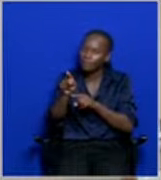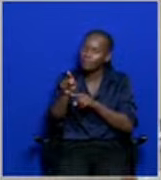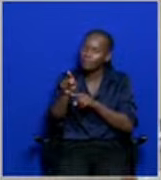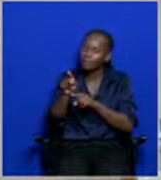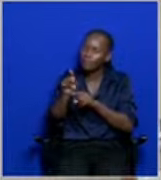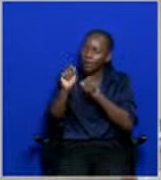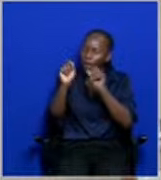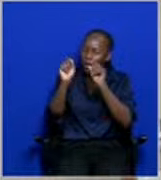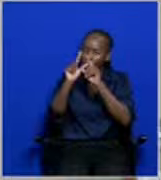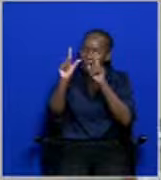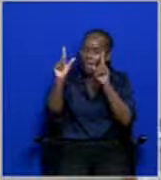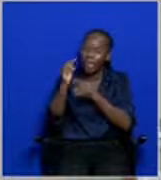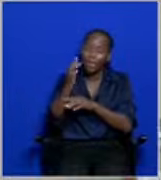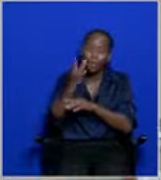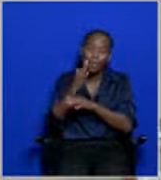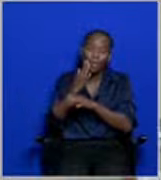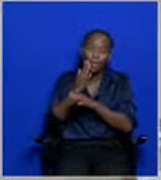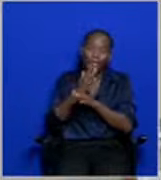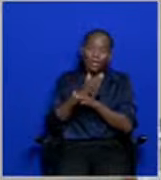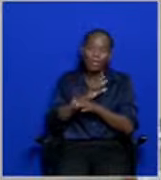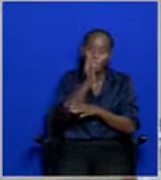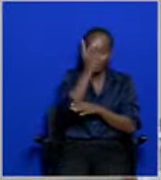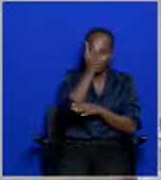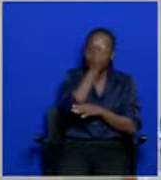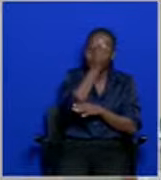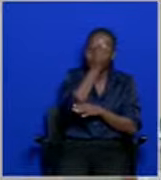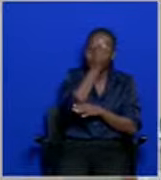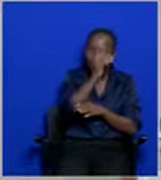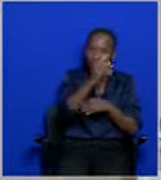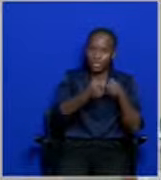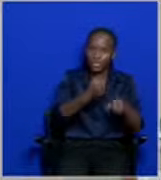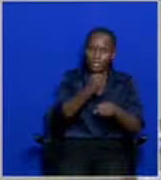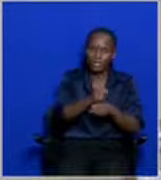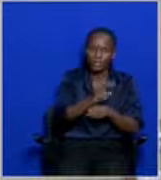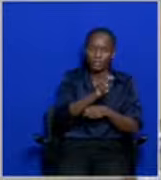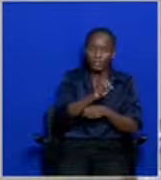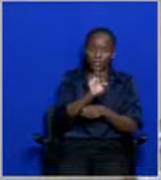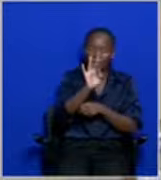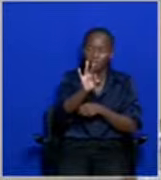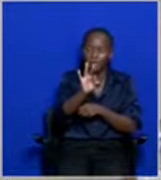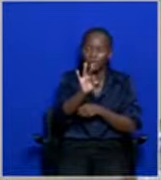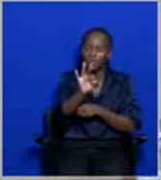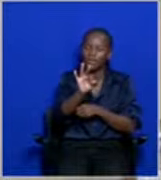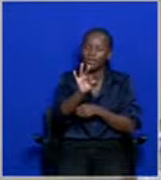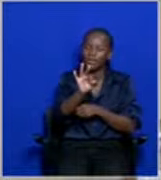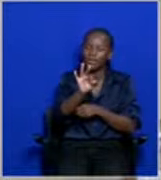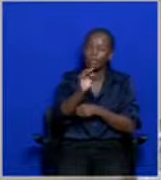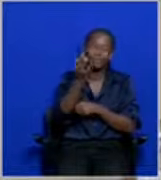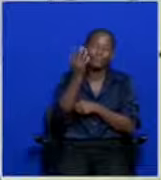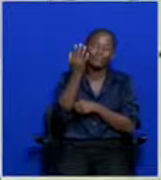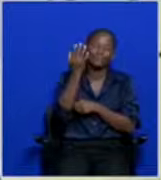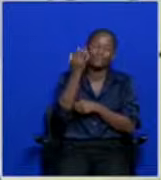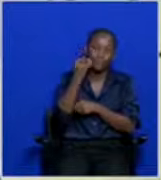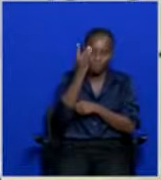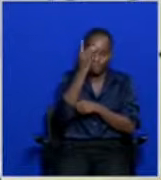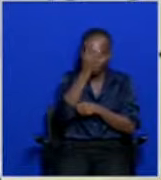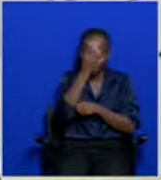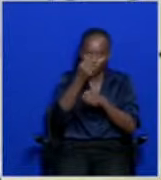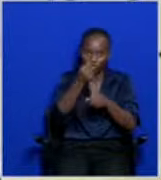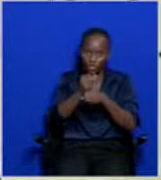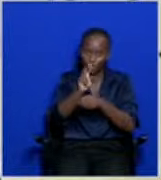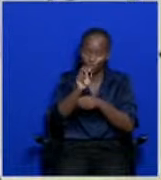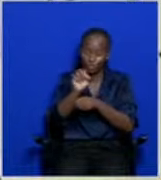2023 of this incident of precious stones. Yes. And they knew that it